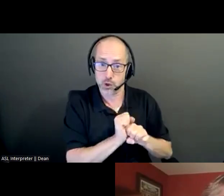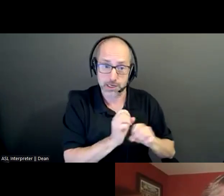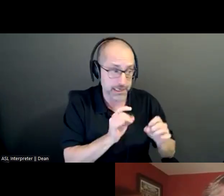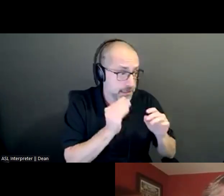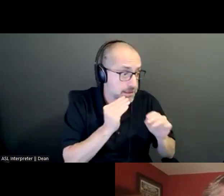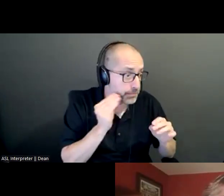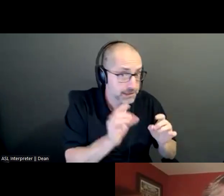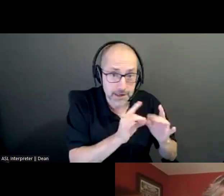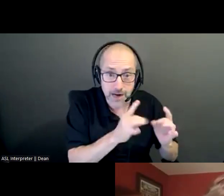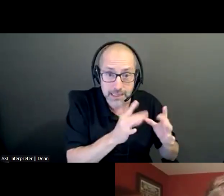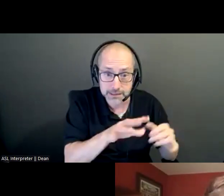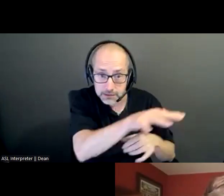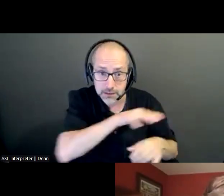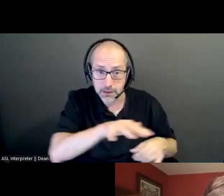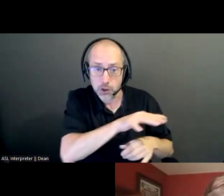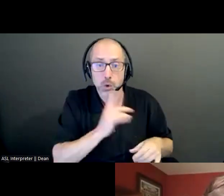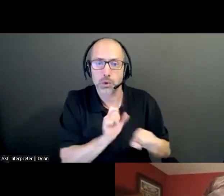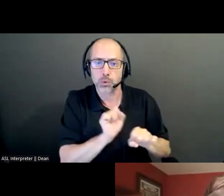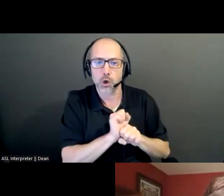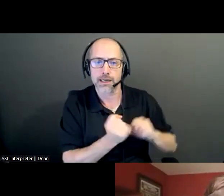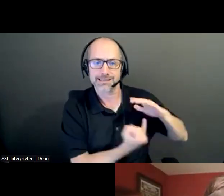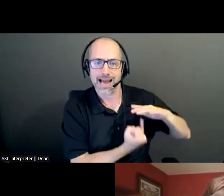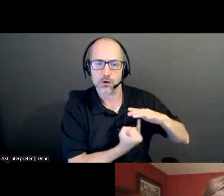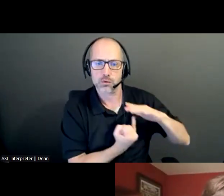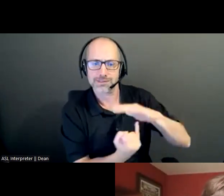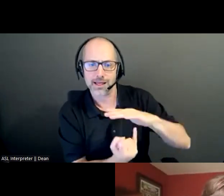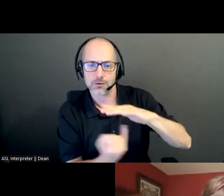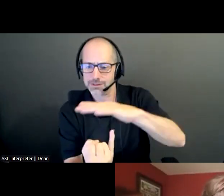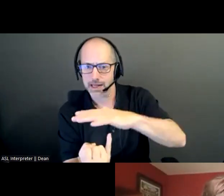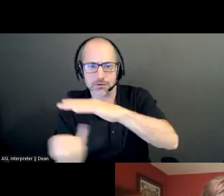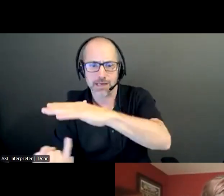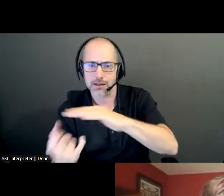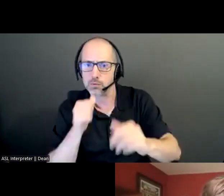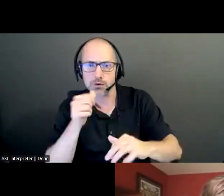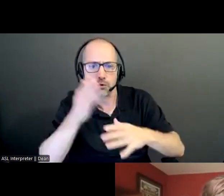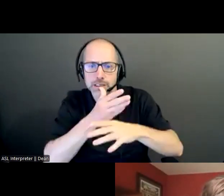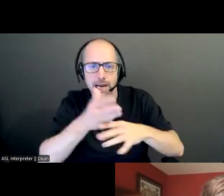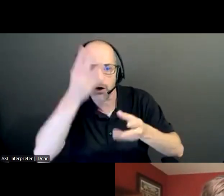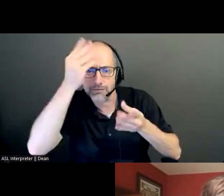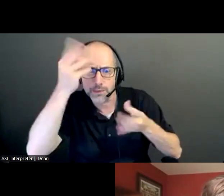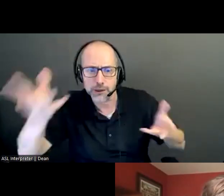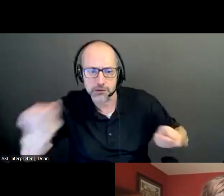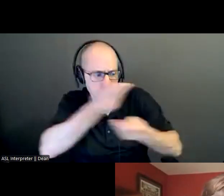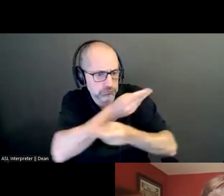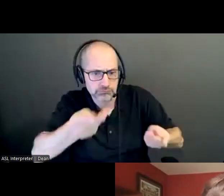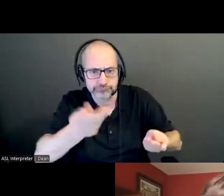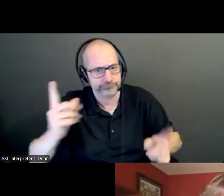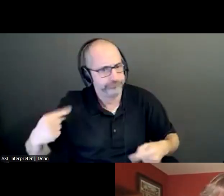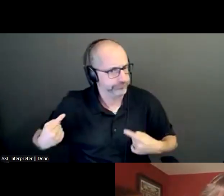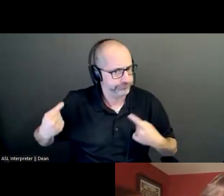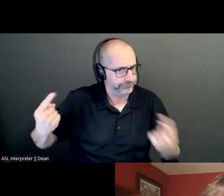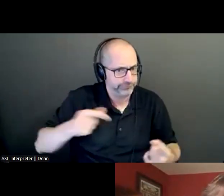been guilty of working in silos and not sharing information, and we don't do inherently have done a great job in the